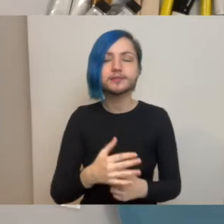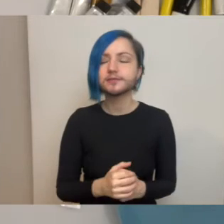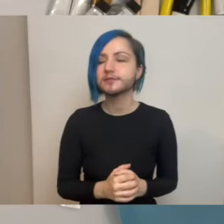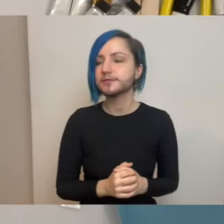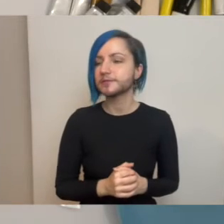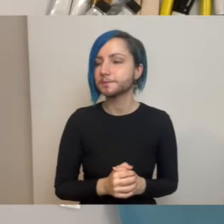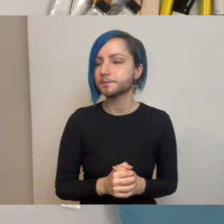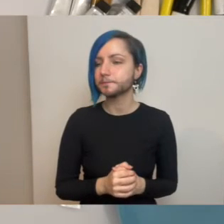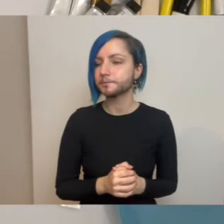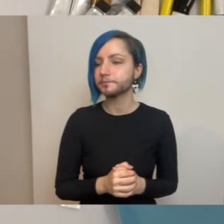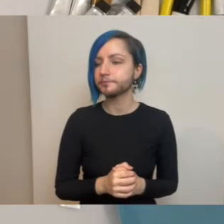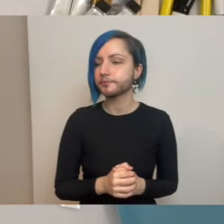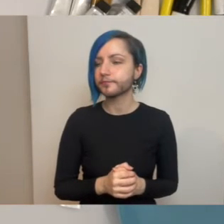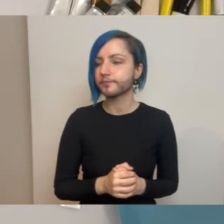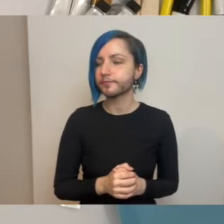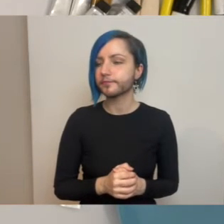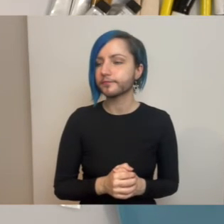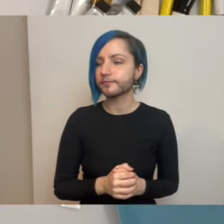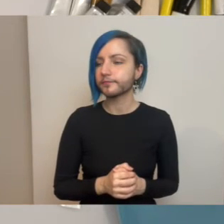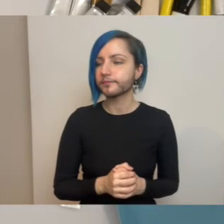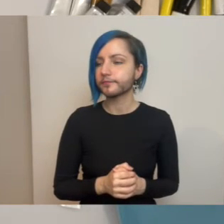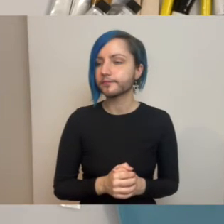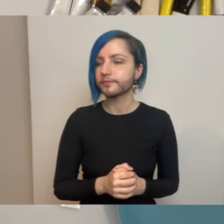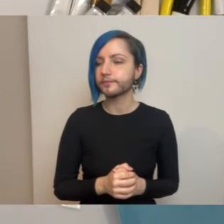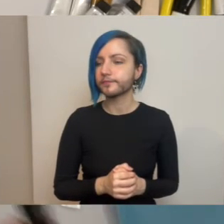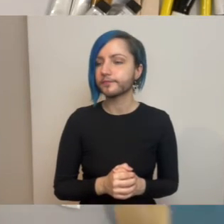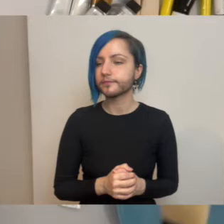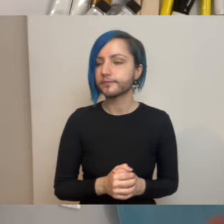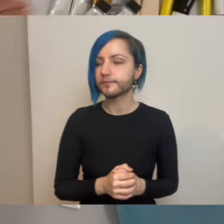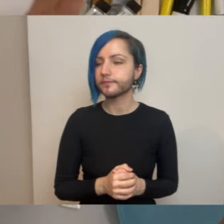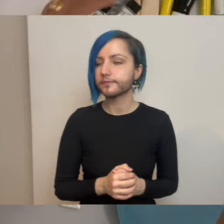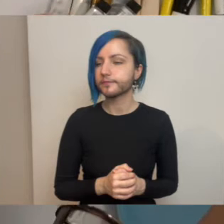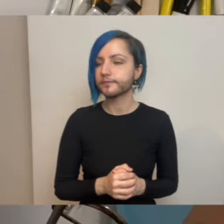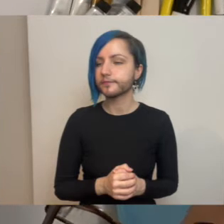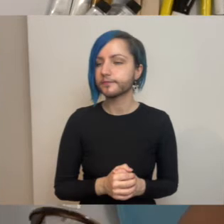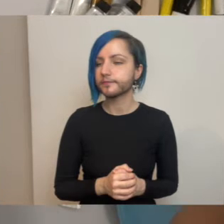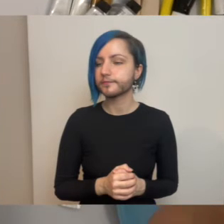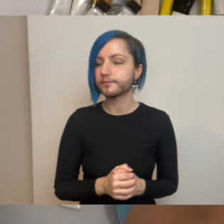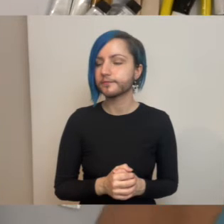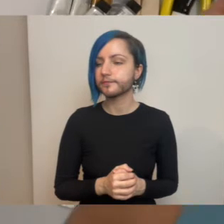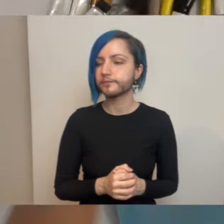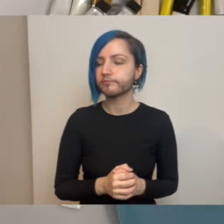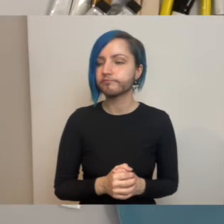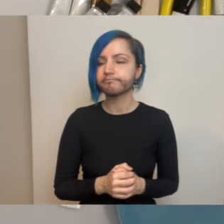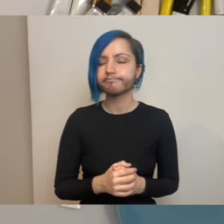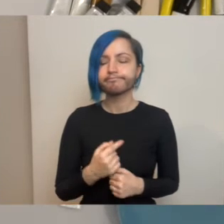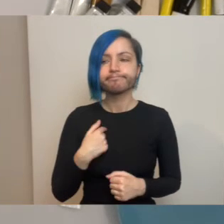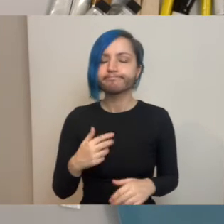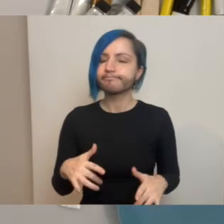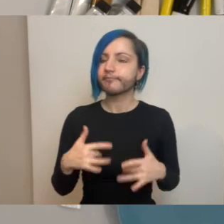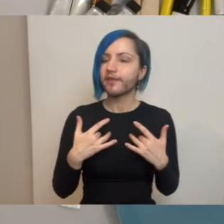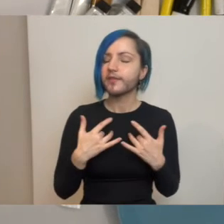And just to kind of drag things across, I'm going to make my brush